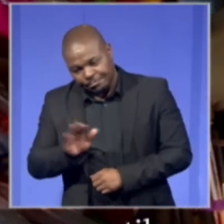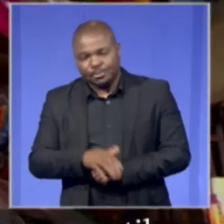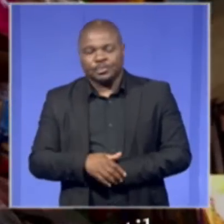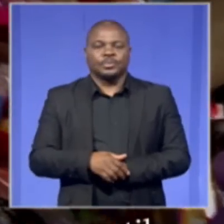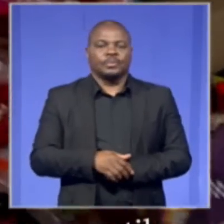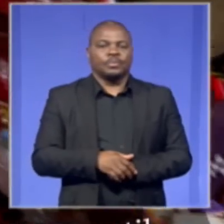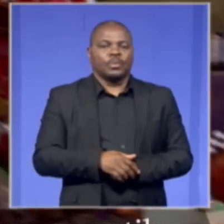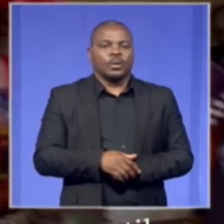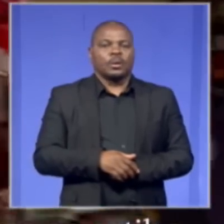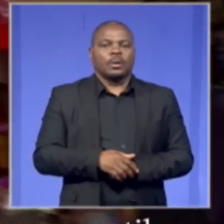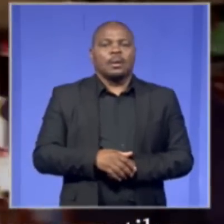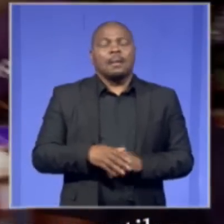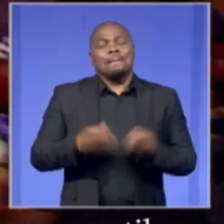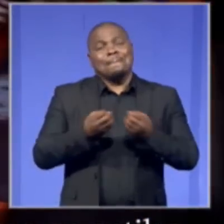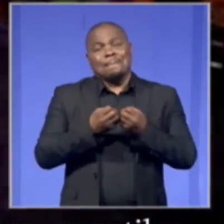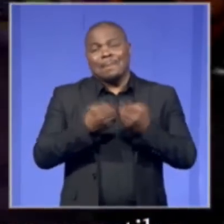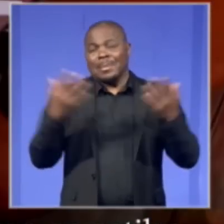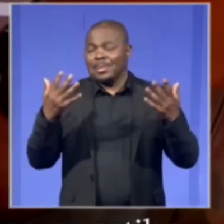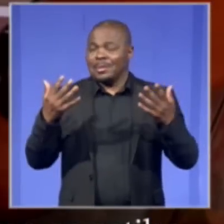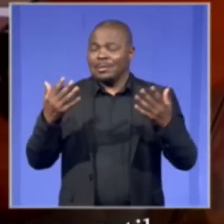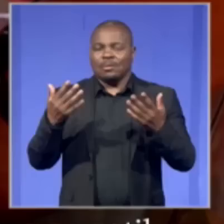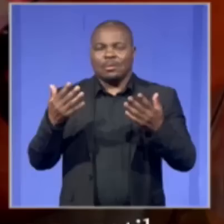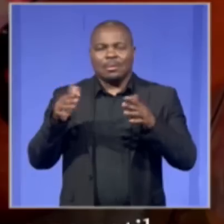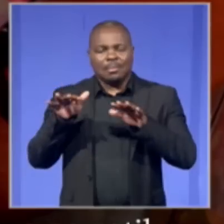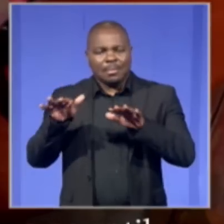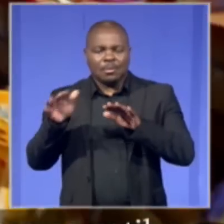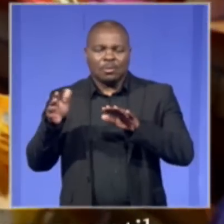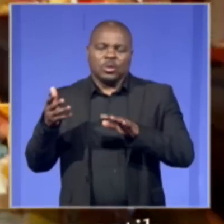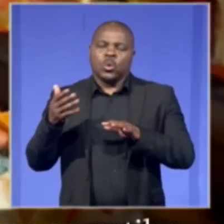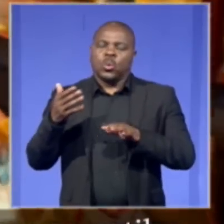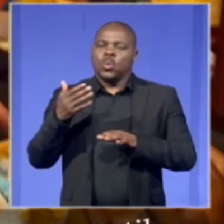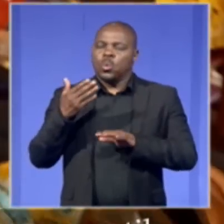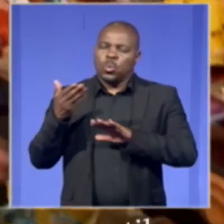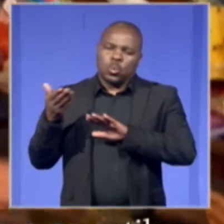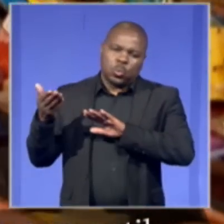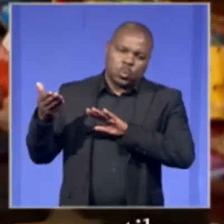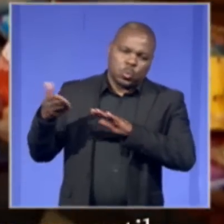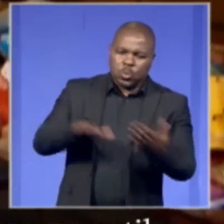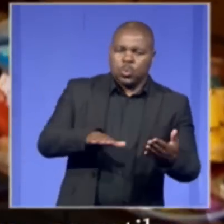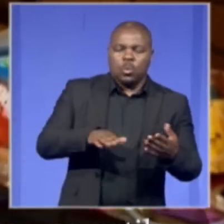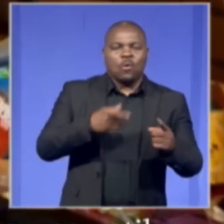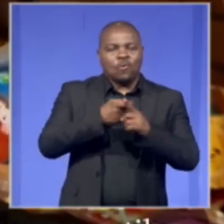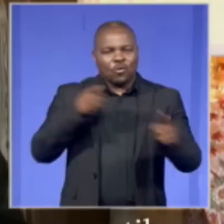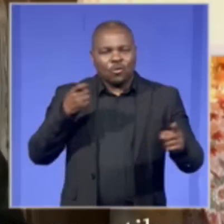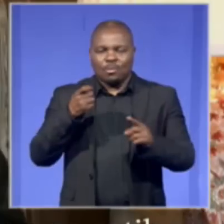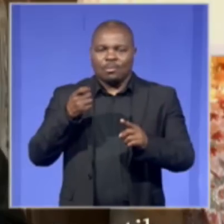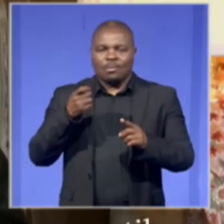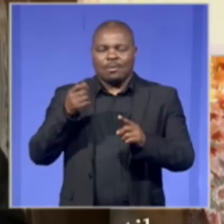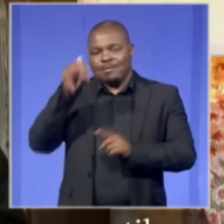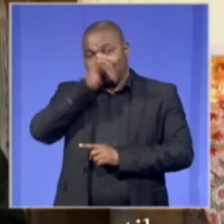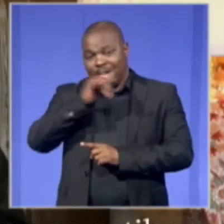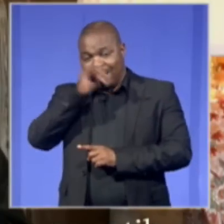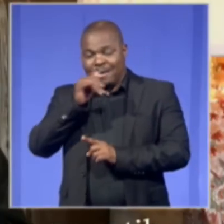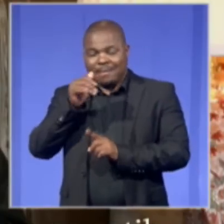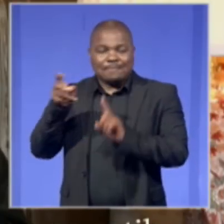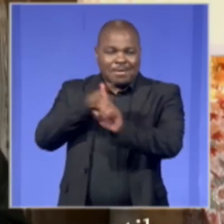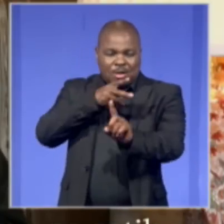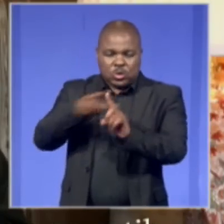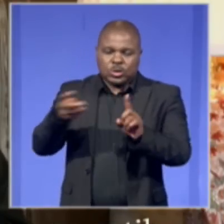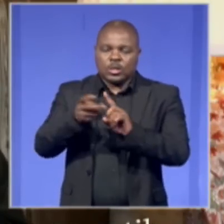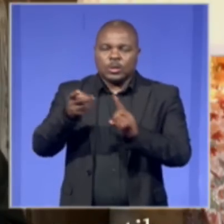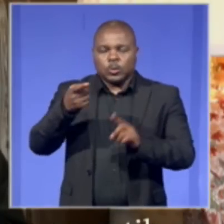We remember the many lives that are senselessly lost to violence every day. We are